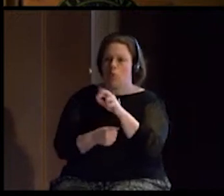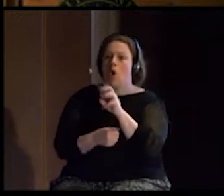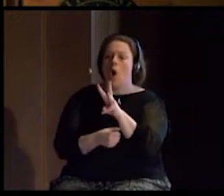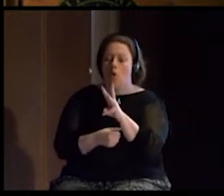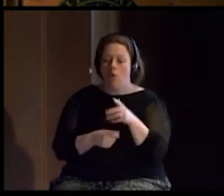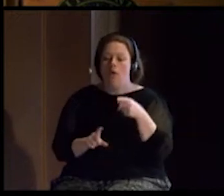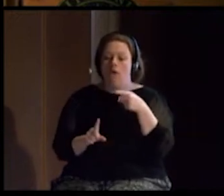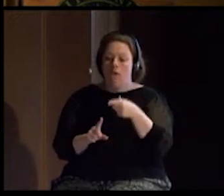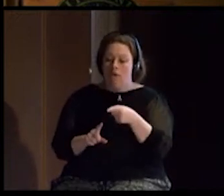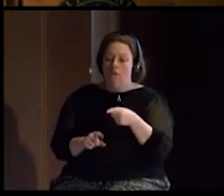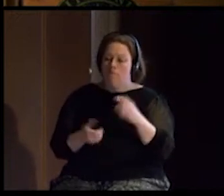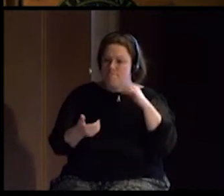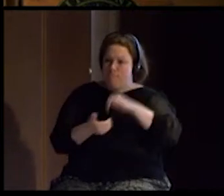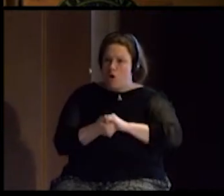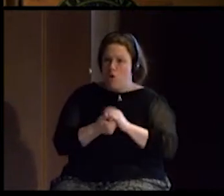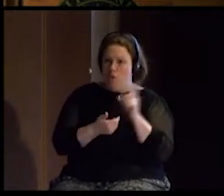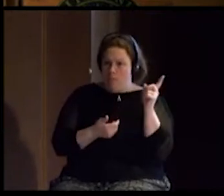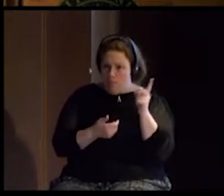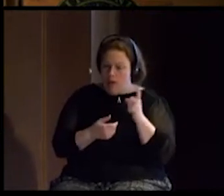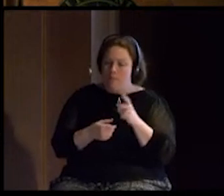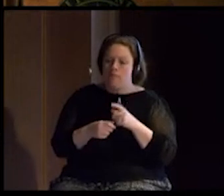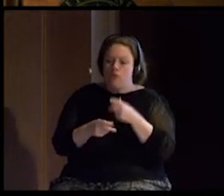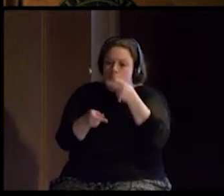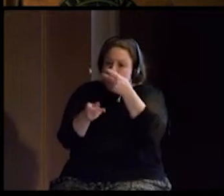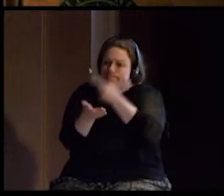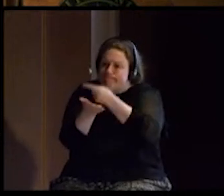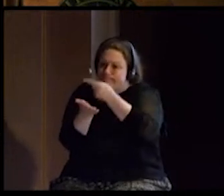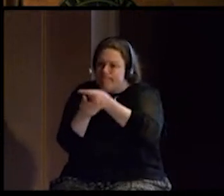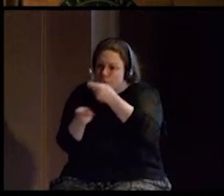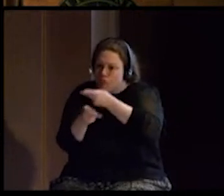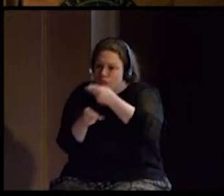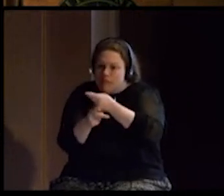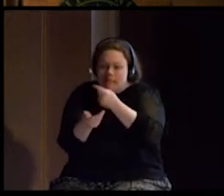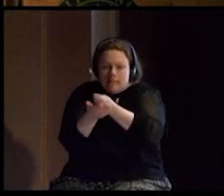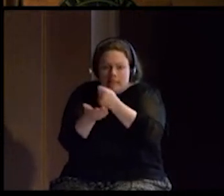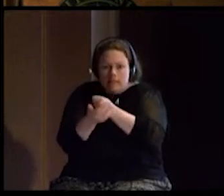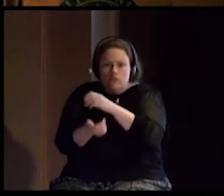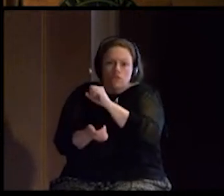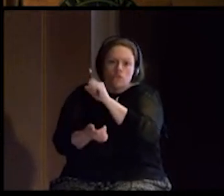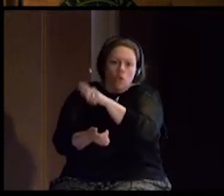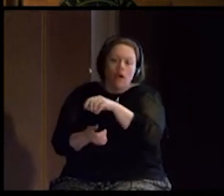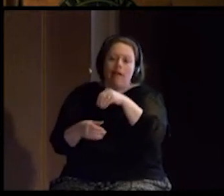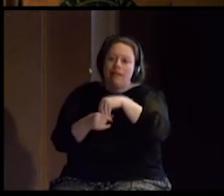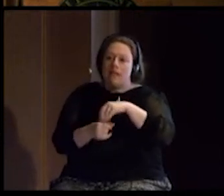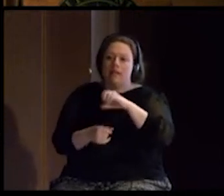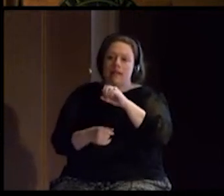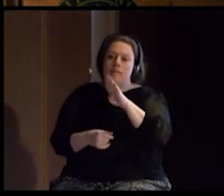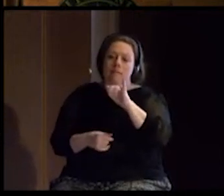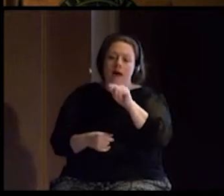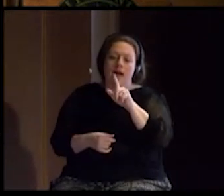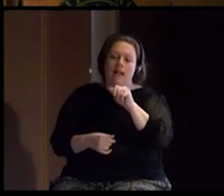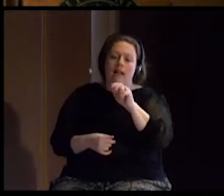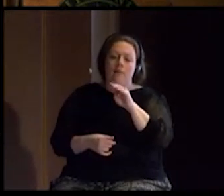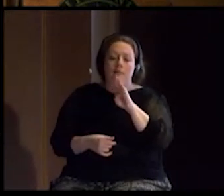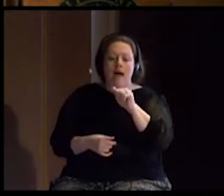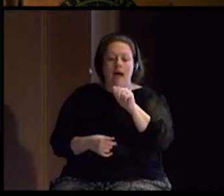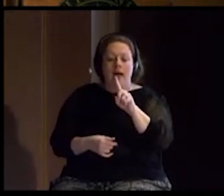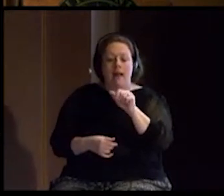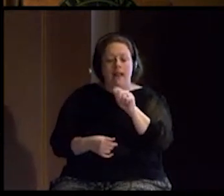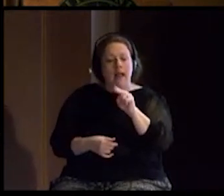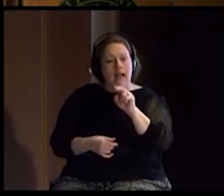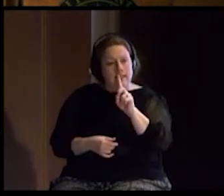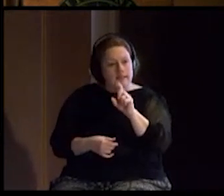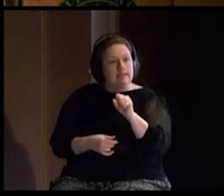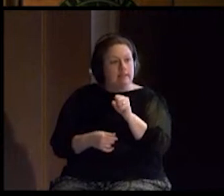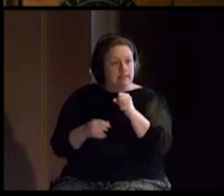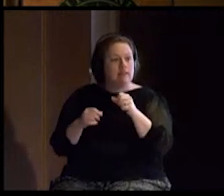trees in badlands to stabilize soils and ultimately reduce or ideally completely mitigate sedimentation